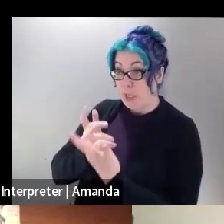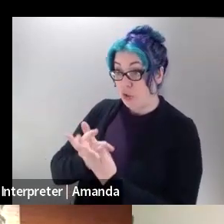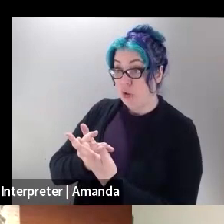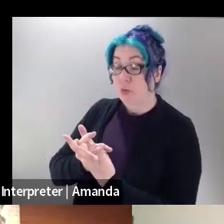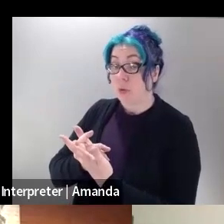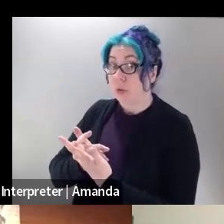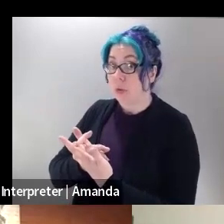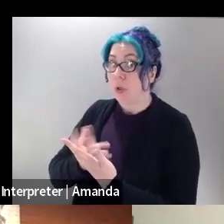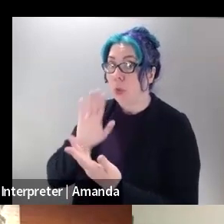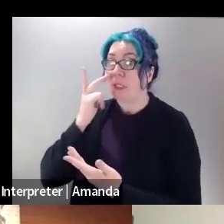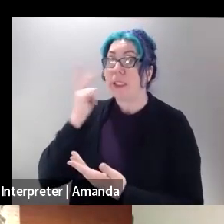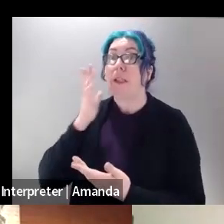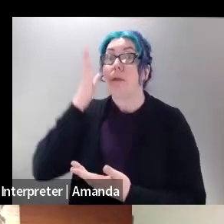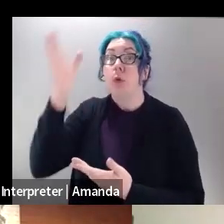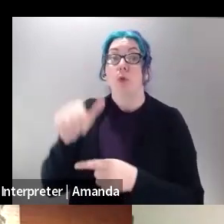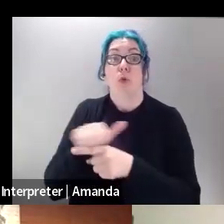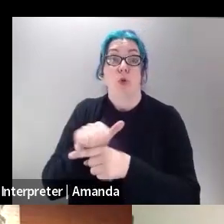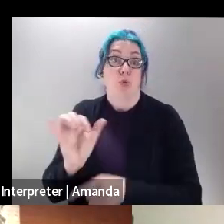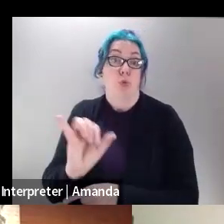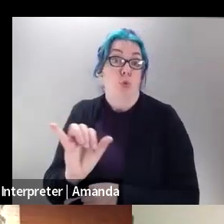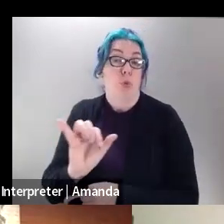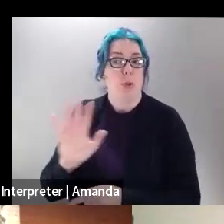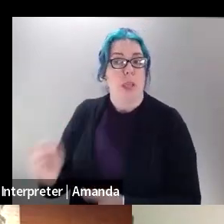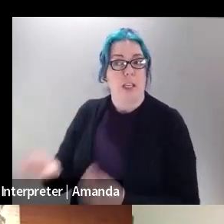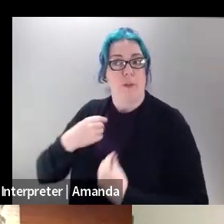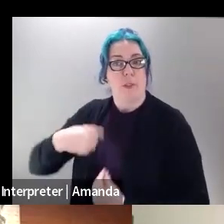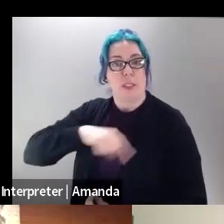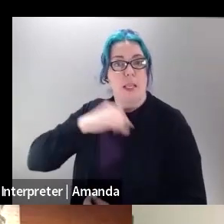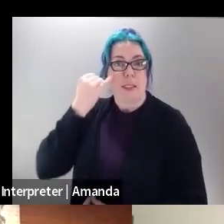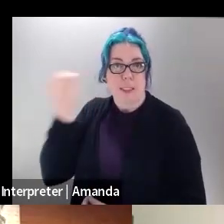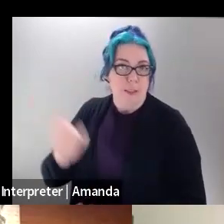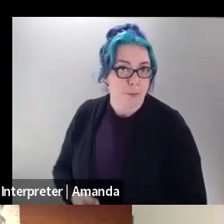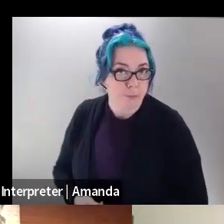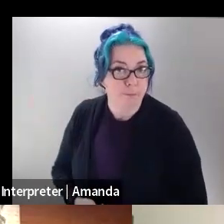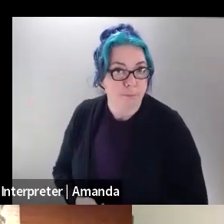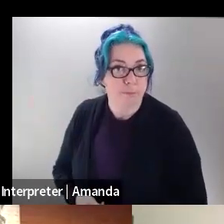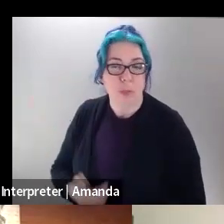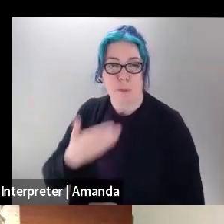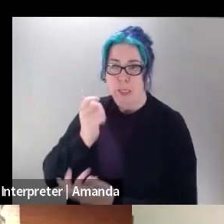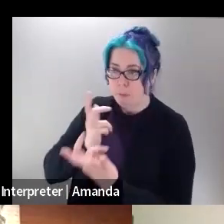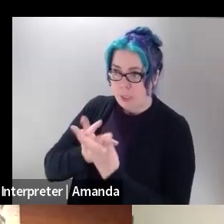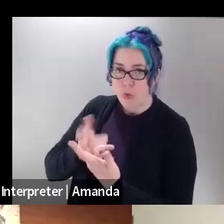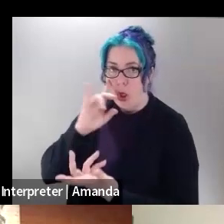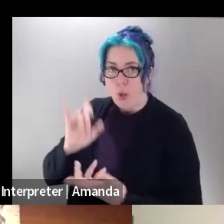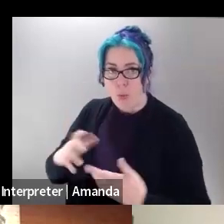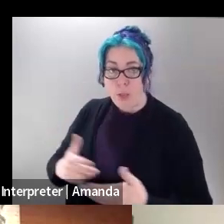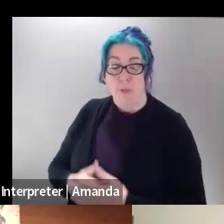which is great, which is fantastic. And again, if we are going in that direction,